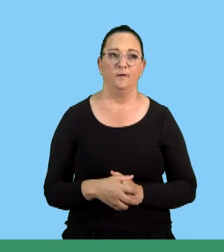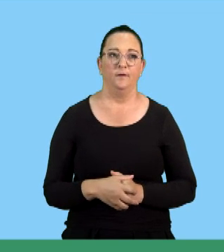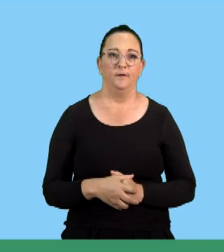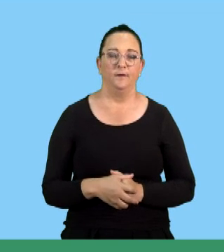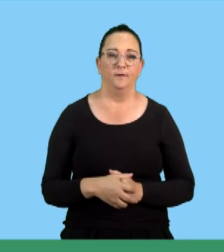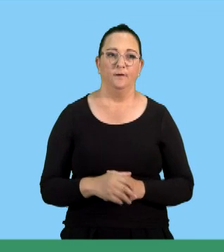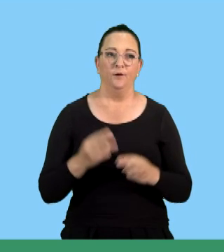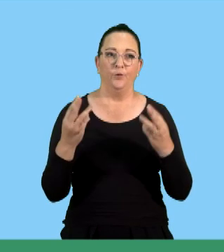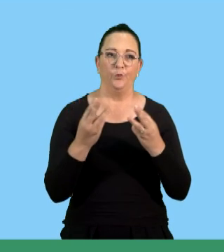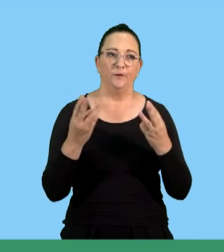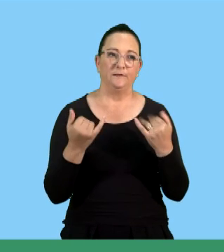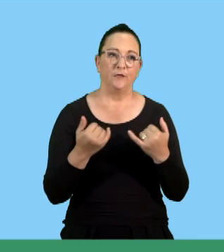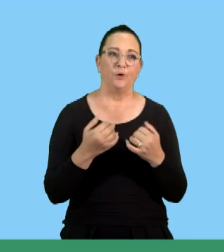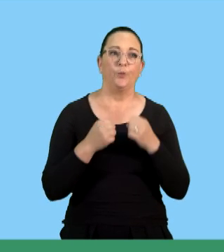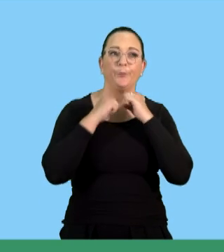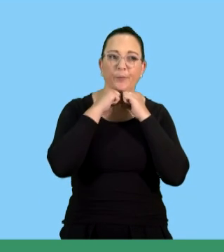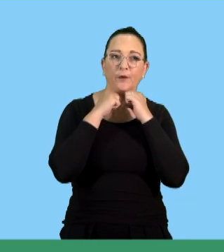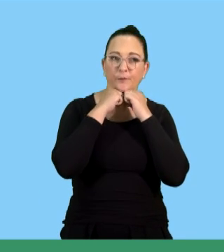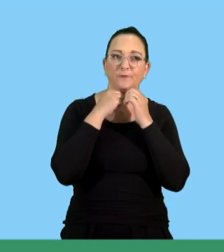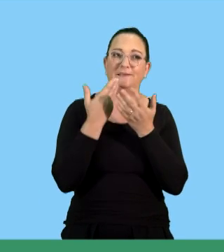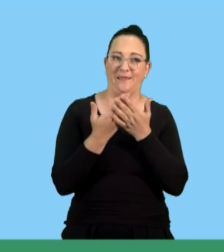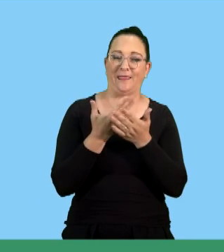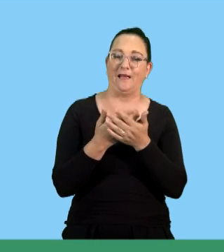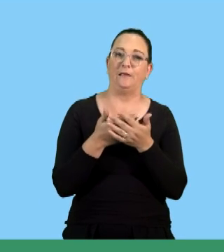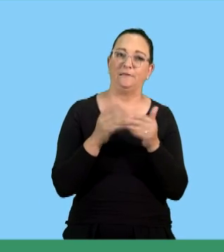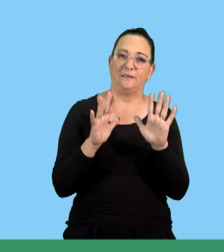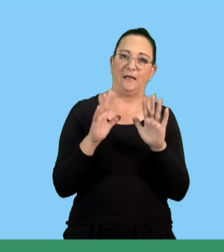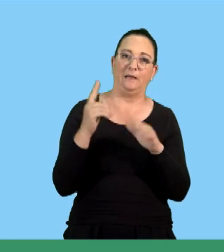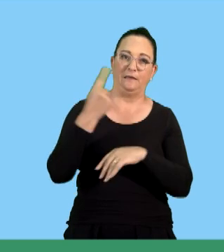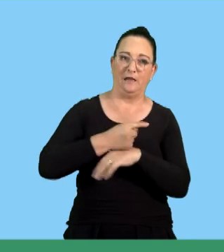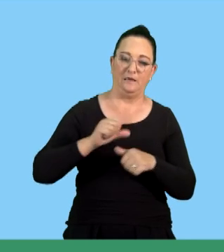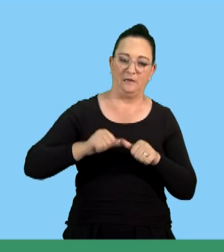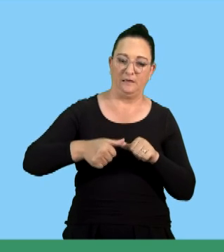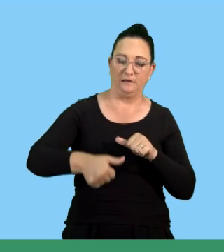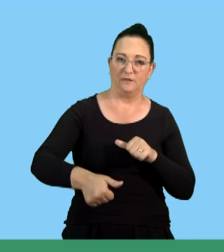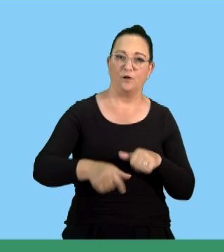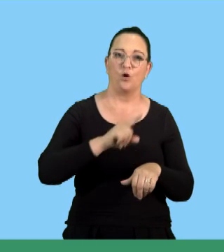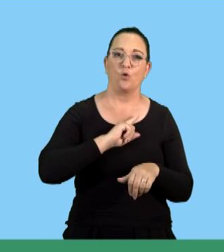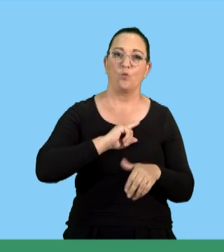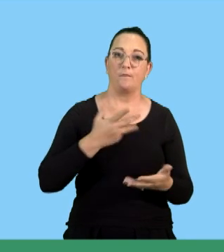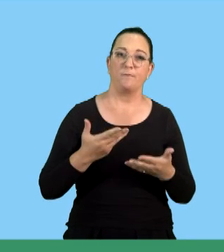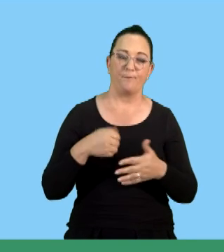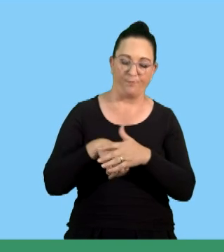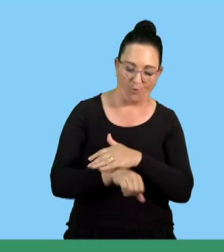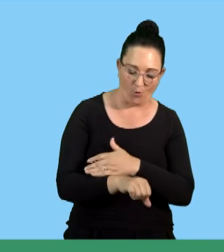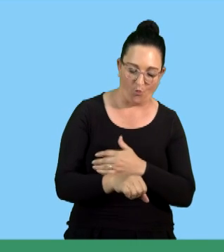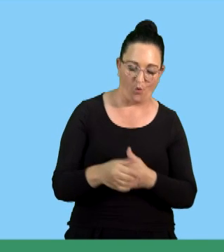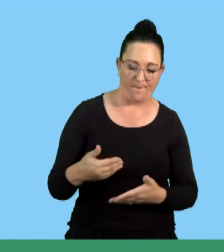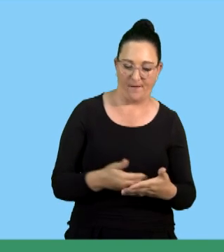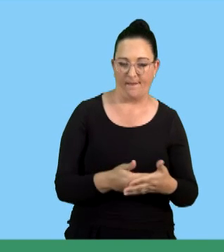employee who is a parent is entitled to 10 consecutive days parental leave after the birth of his or her